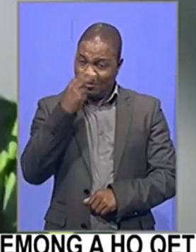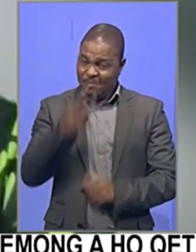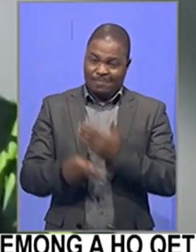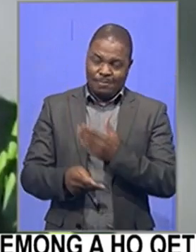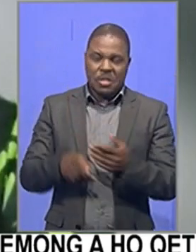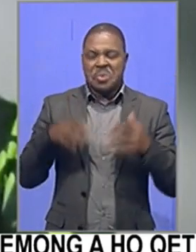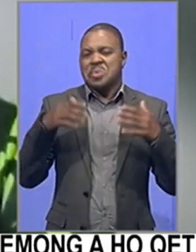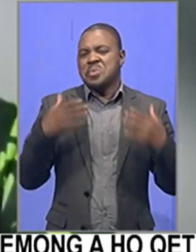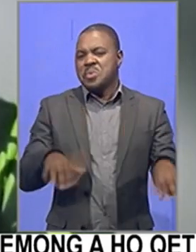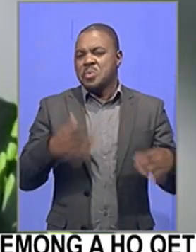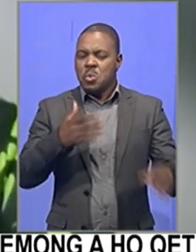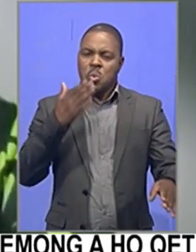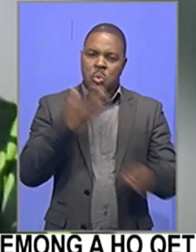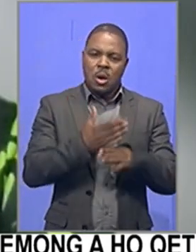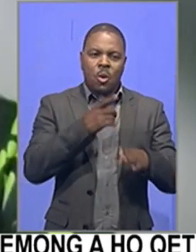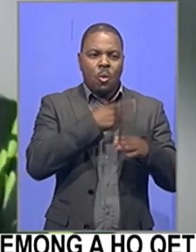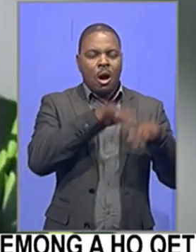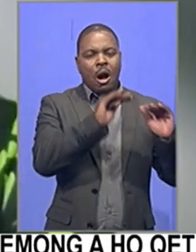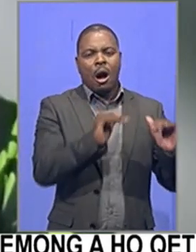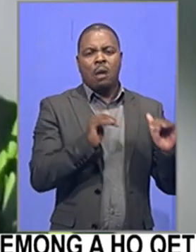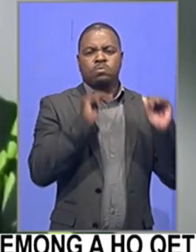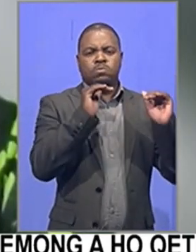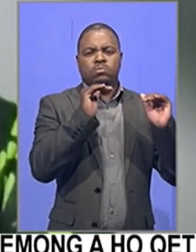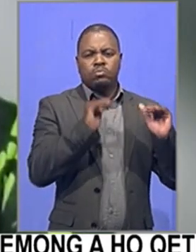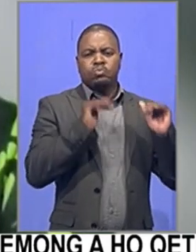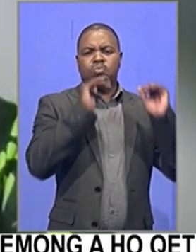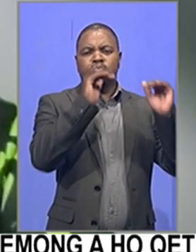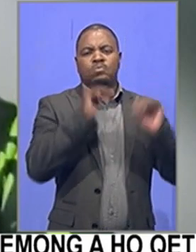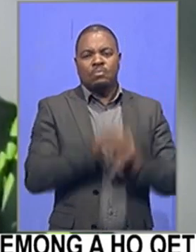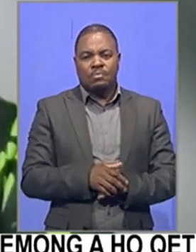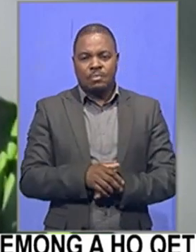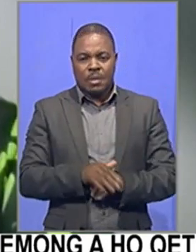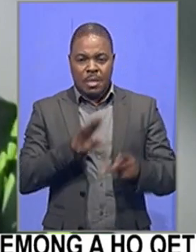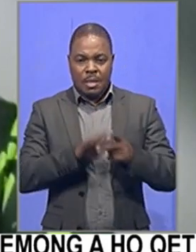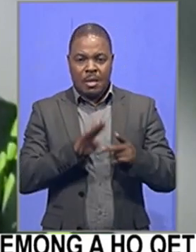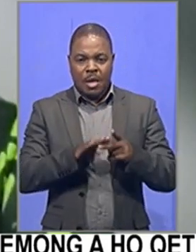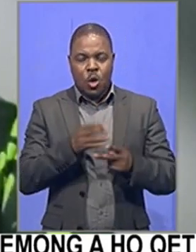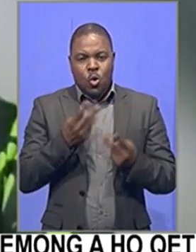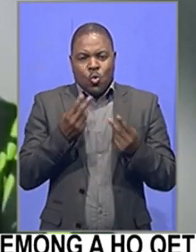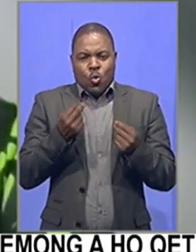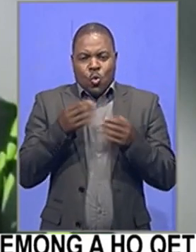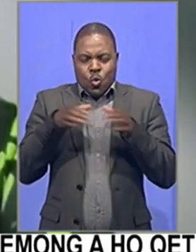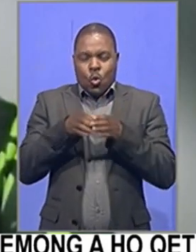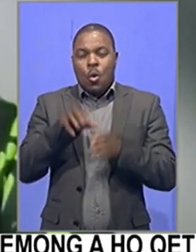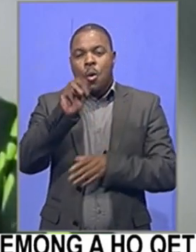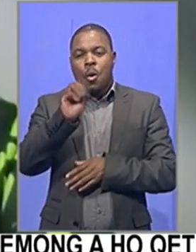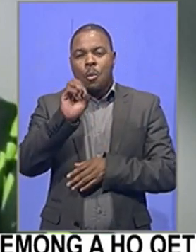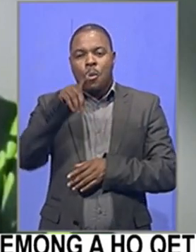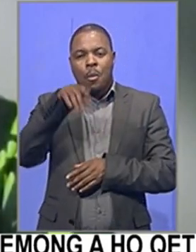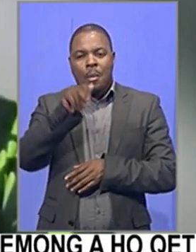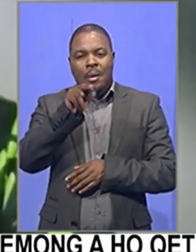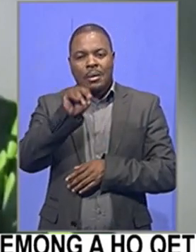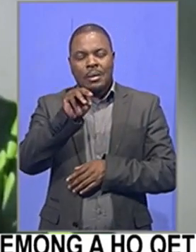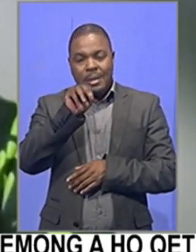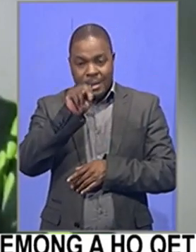also normally a new kid on the block mbani west